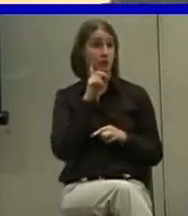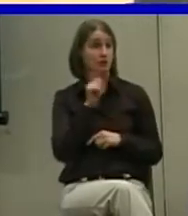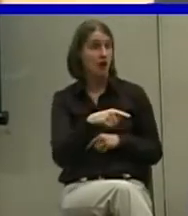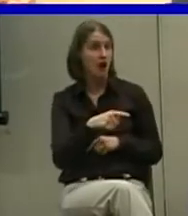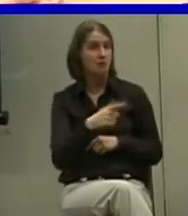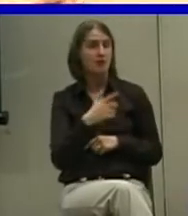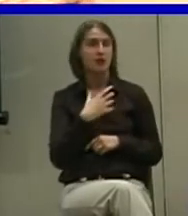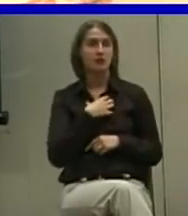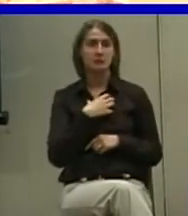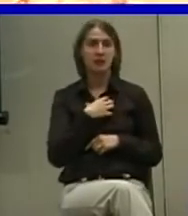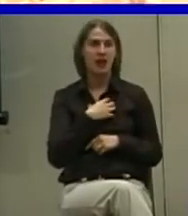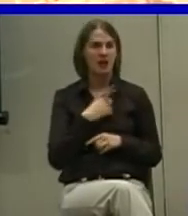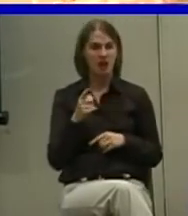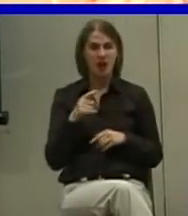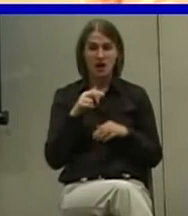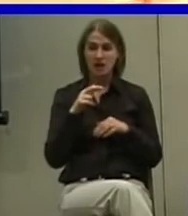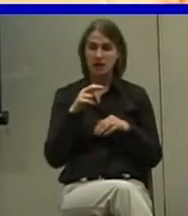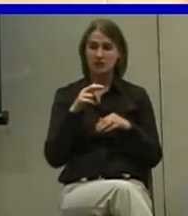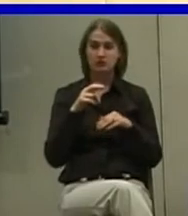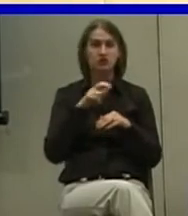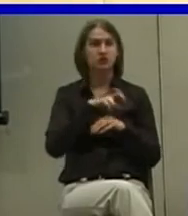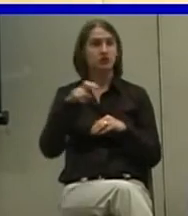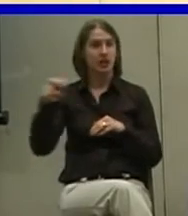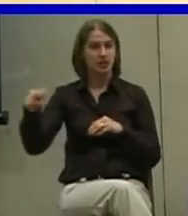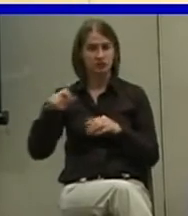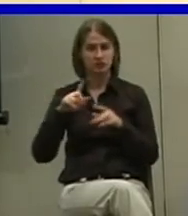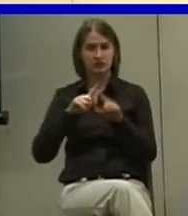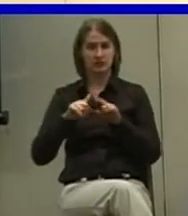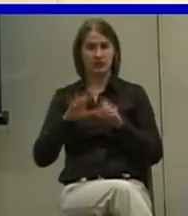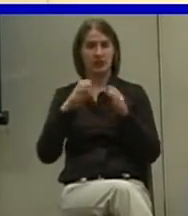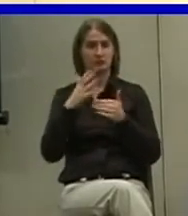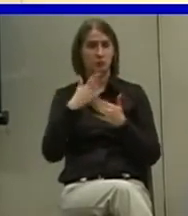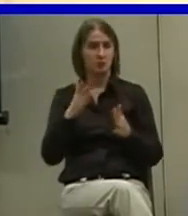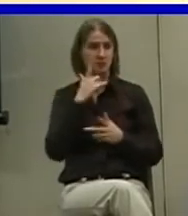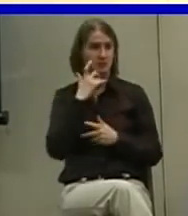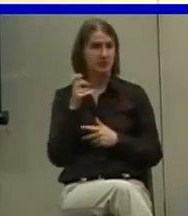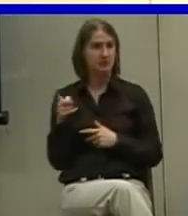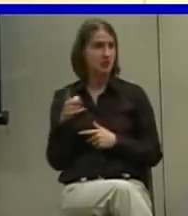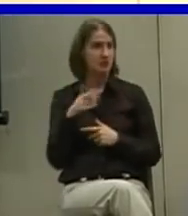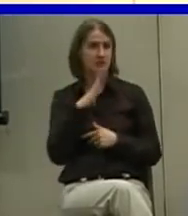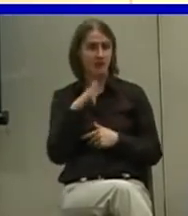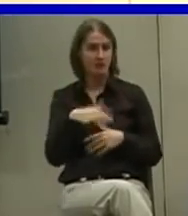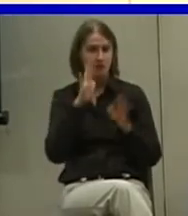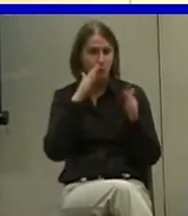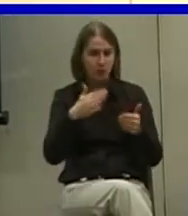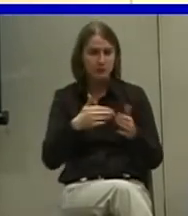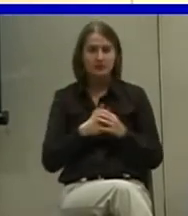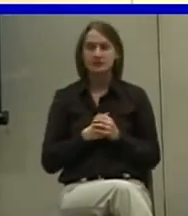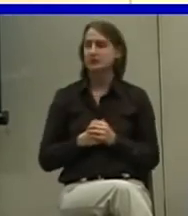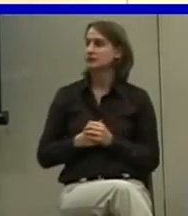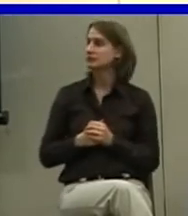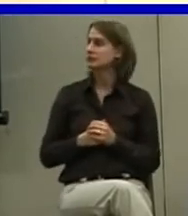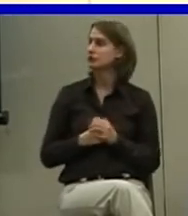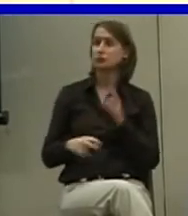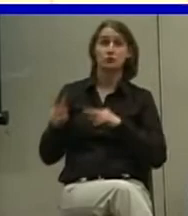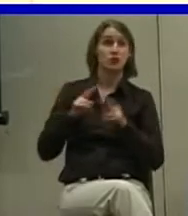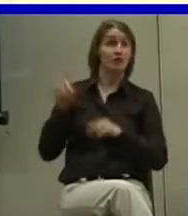that's been referred a lot of times because of being so off task. So you observe, and this is what you observe in the classroom.